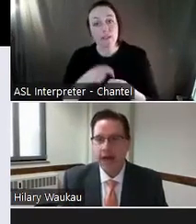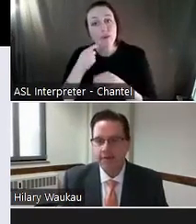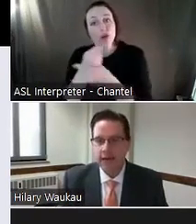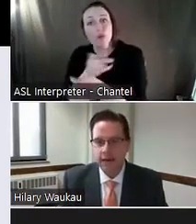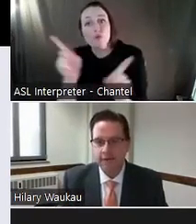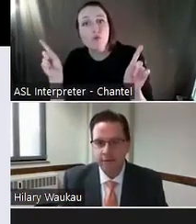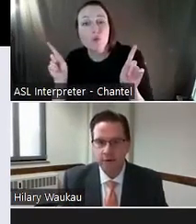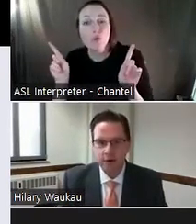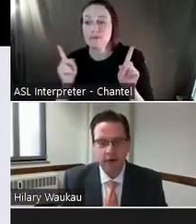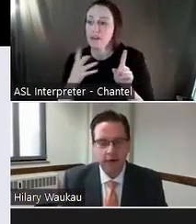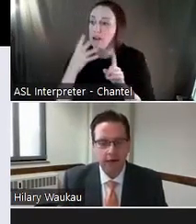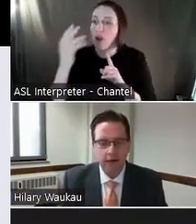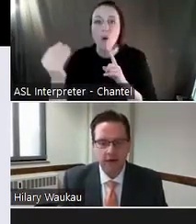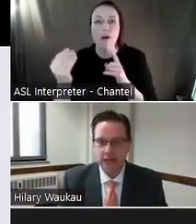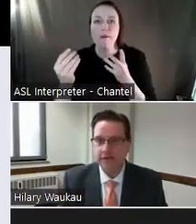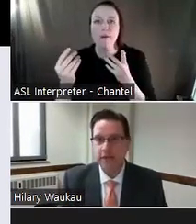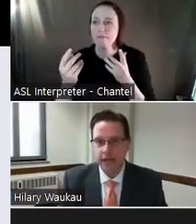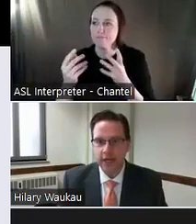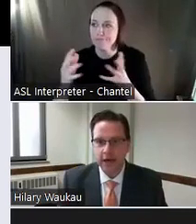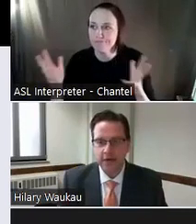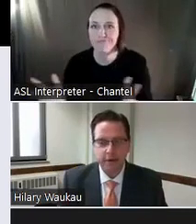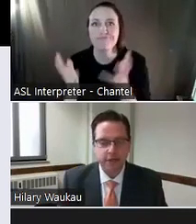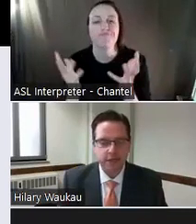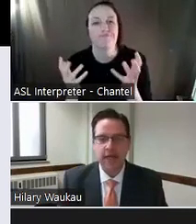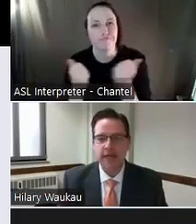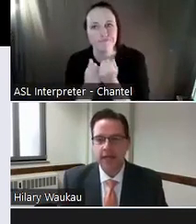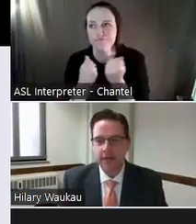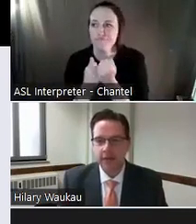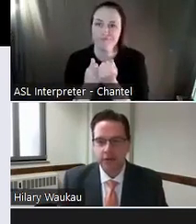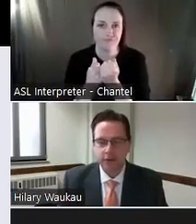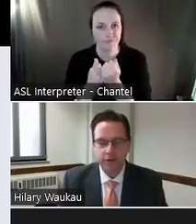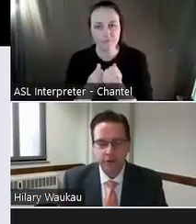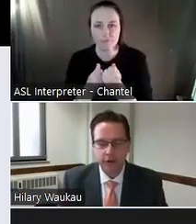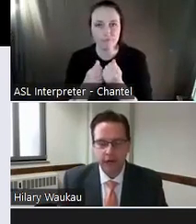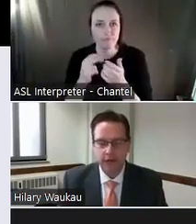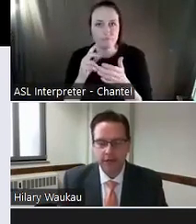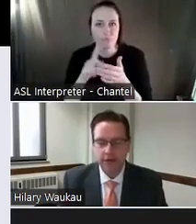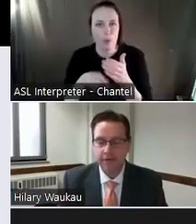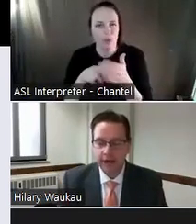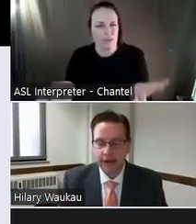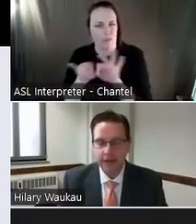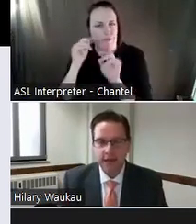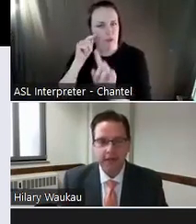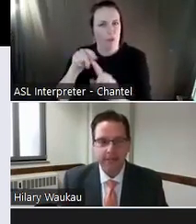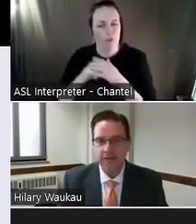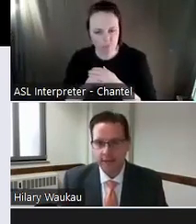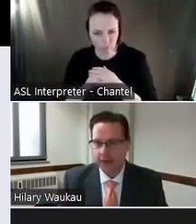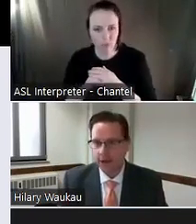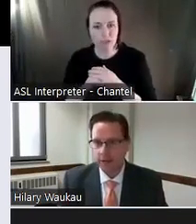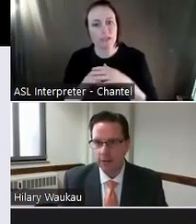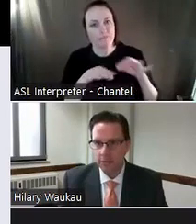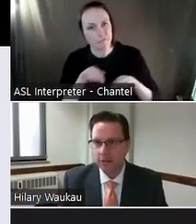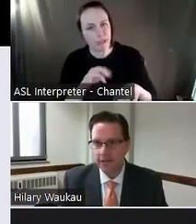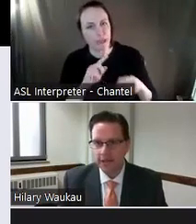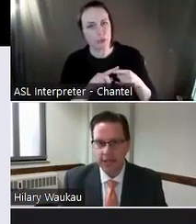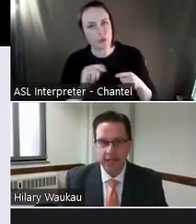to advocate for you know, the initiatives that you like in the governor's budget, to carry those forth to joint finance, to make sure that they make it